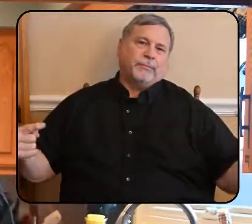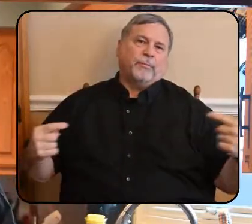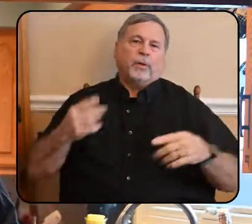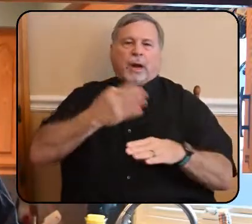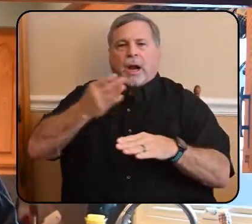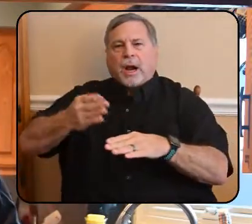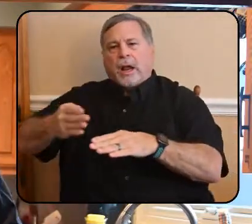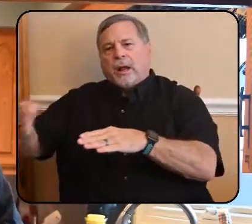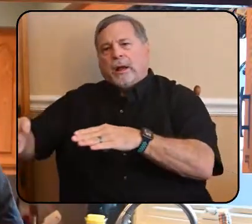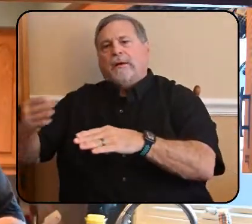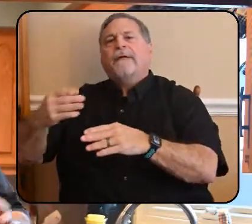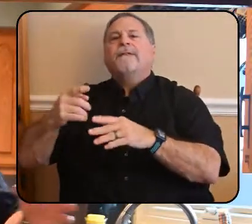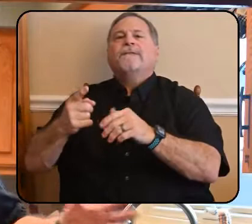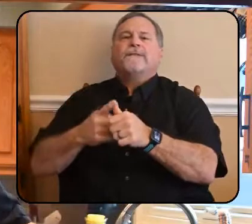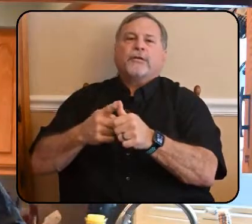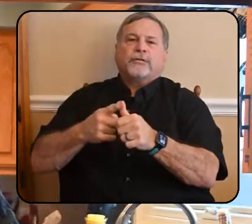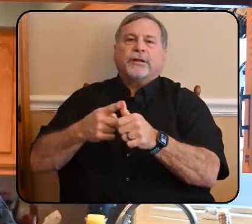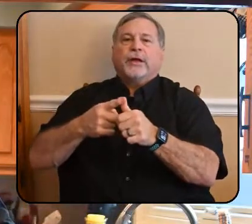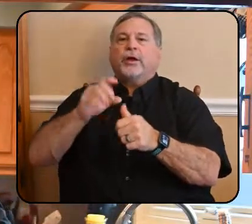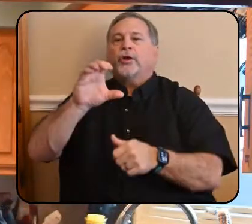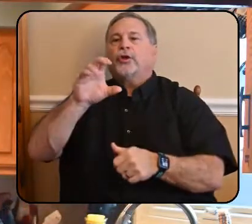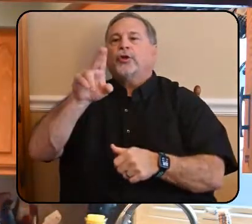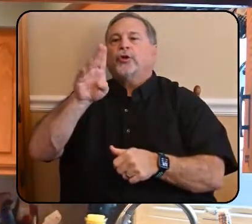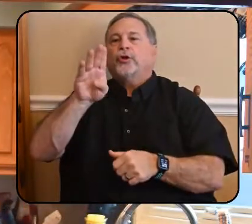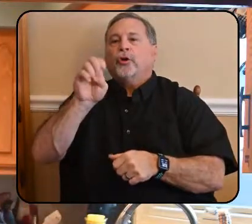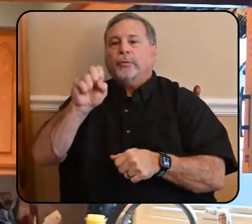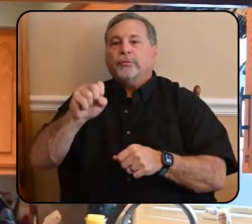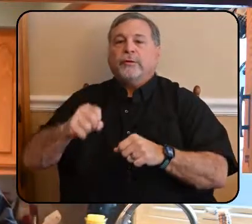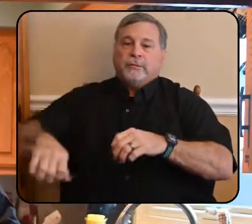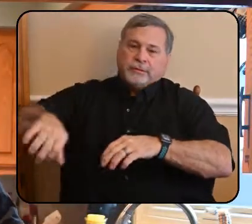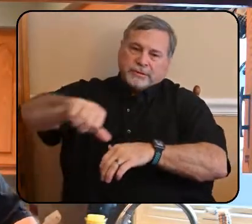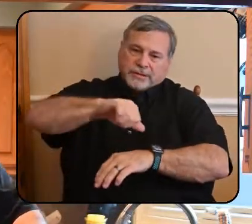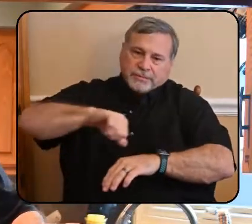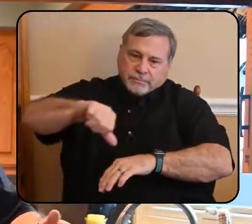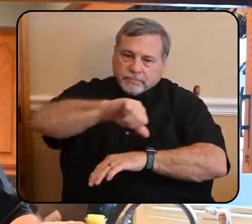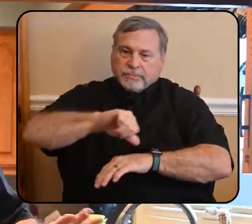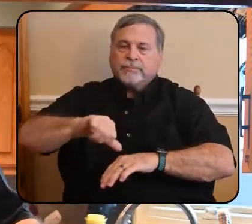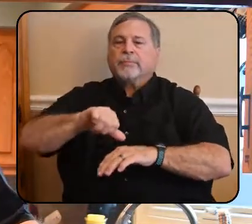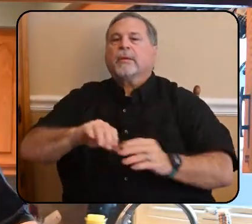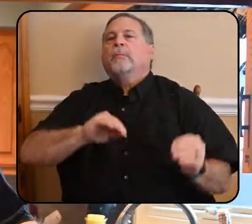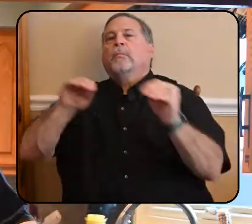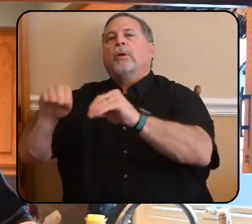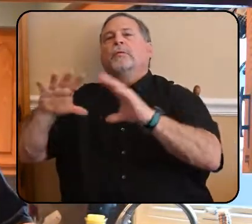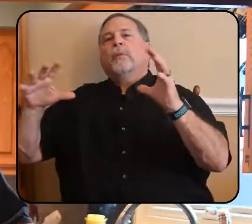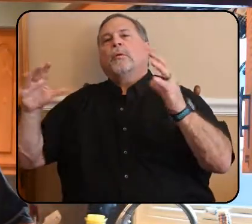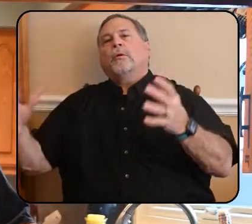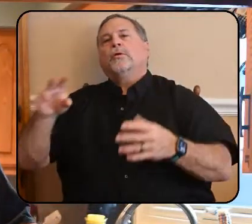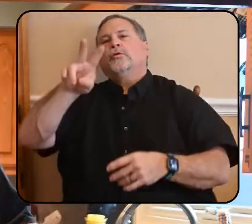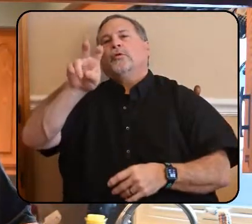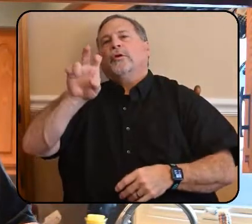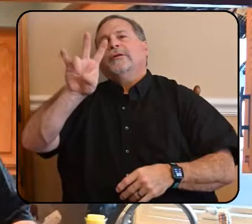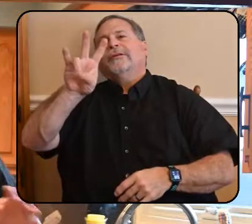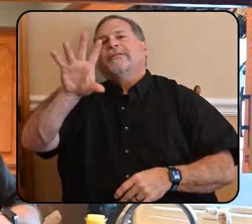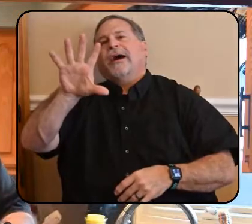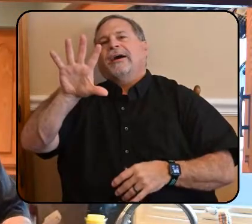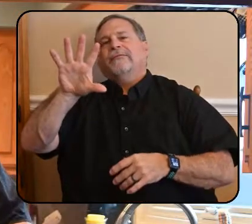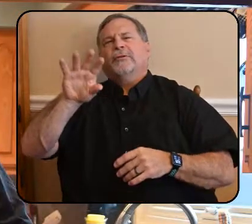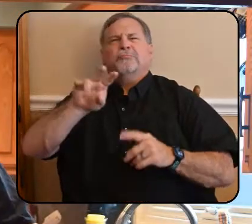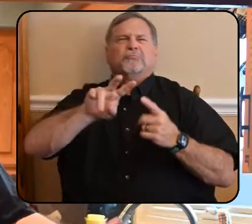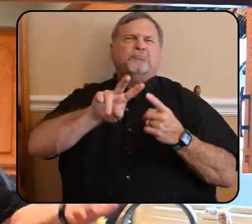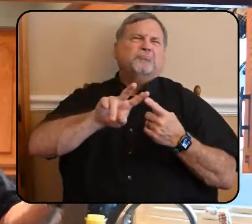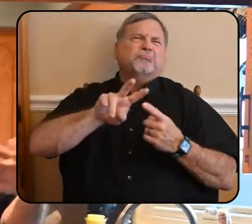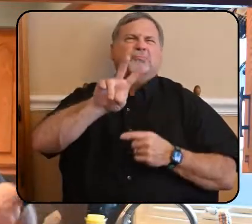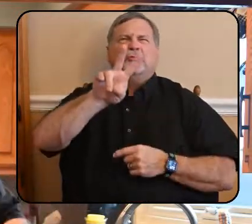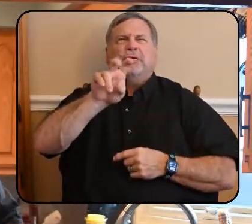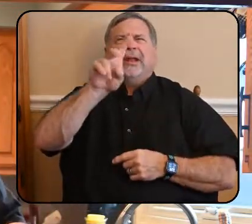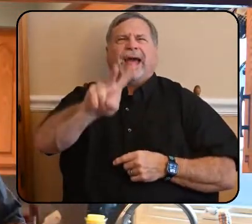going to season it. We're going to put it on the smoker at about 275 for probably 2.5 to 3 hours. After it's